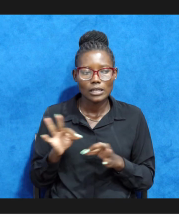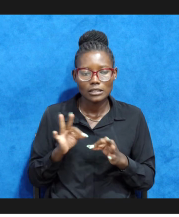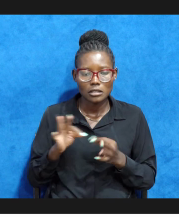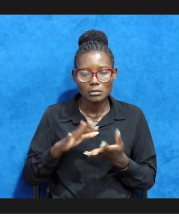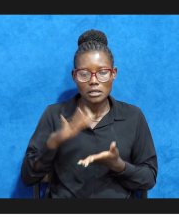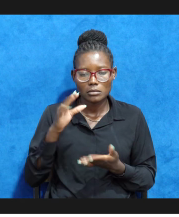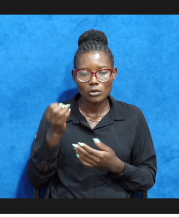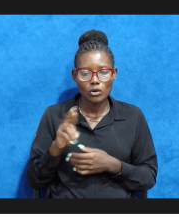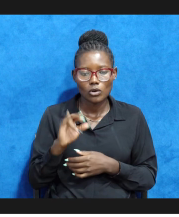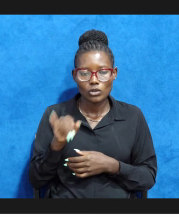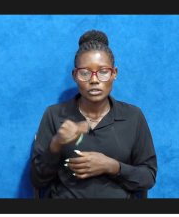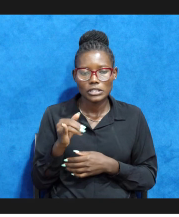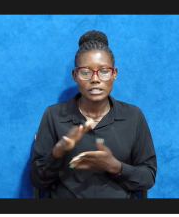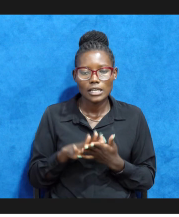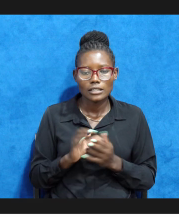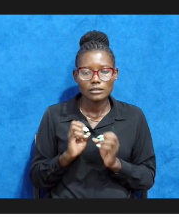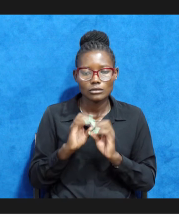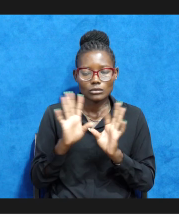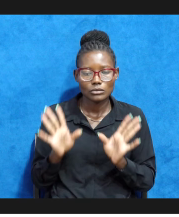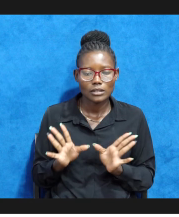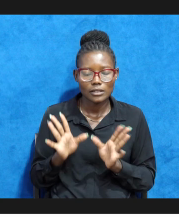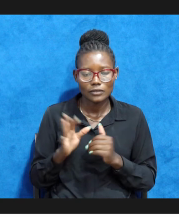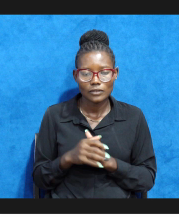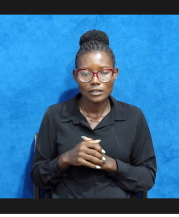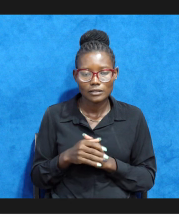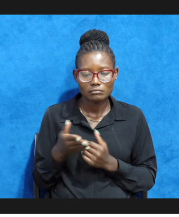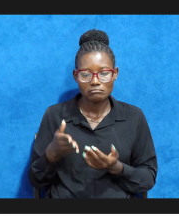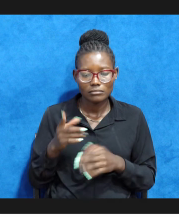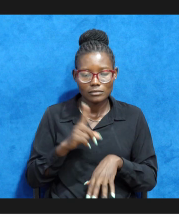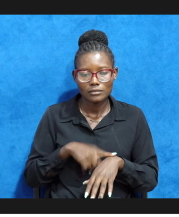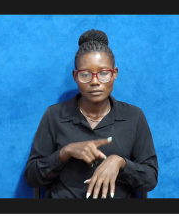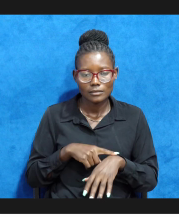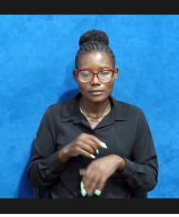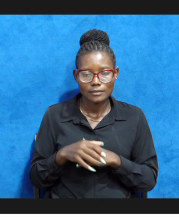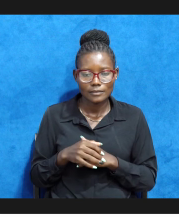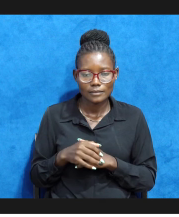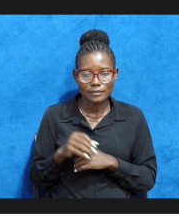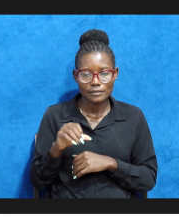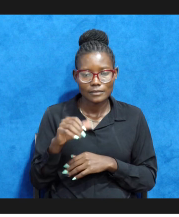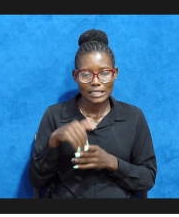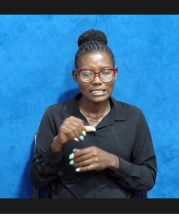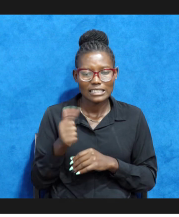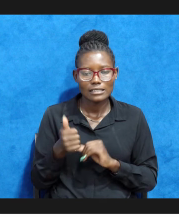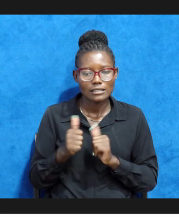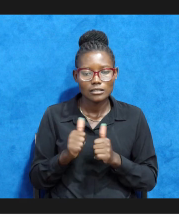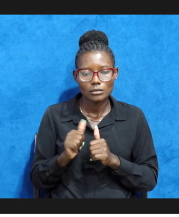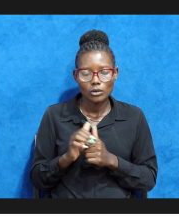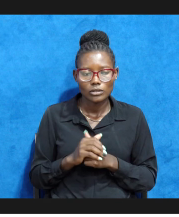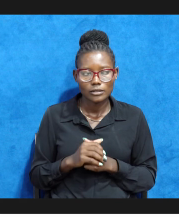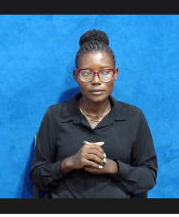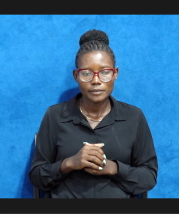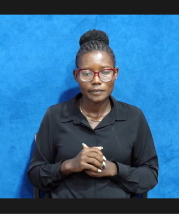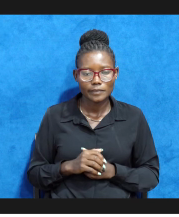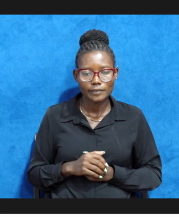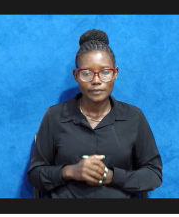not be able to get him again. So if there's anyone with anything that they would like Mr.